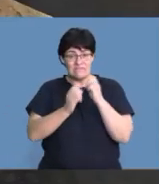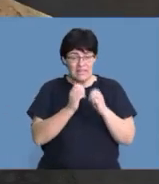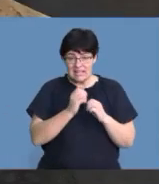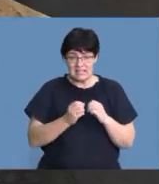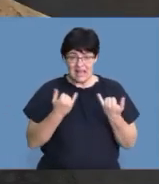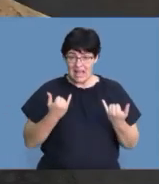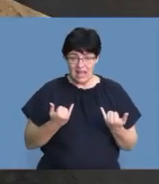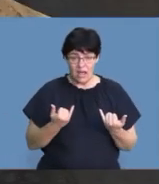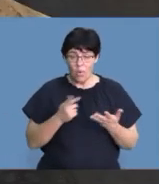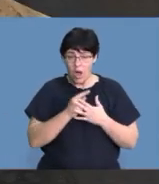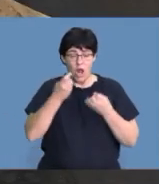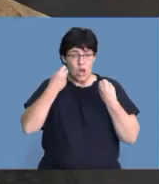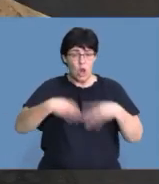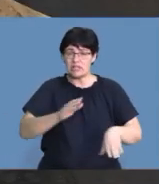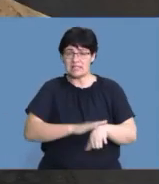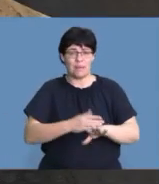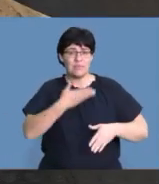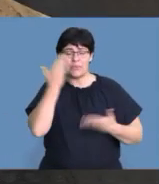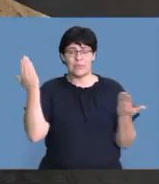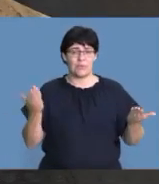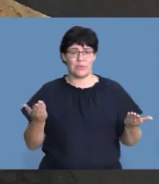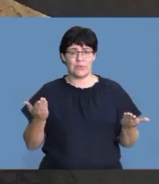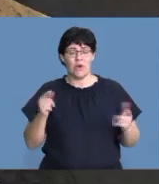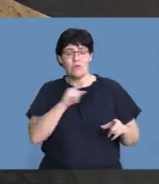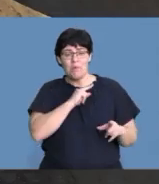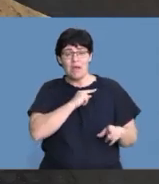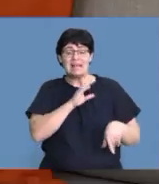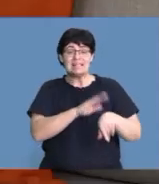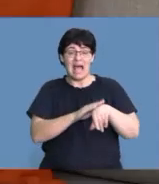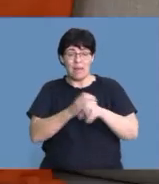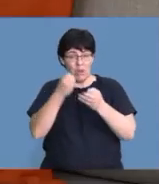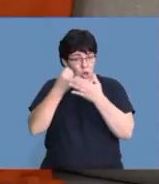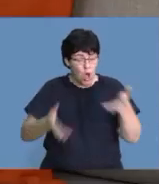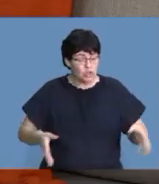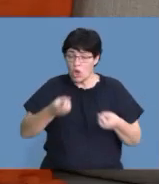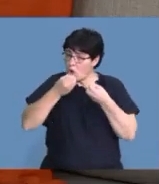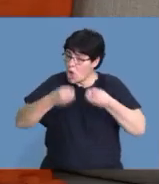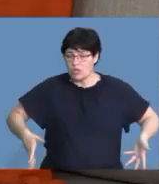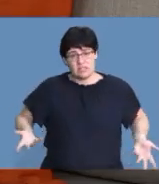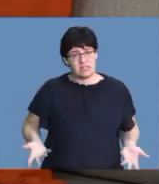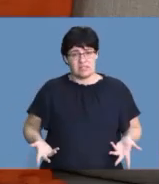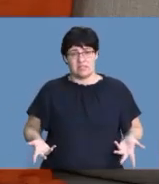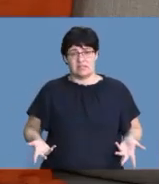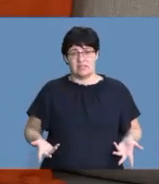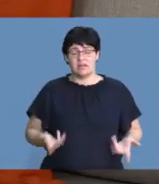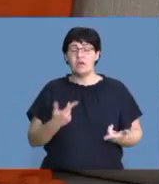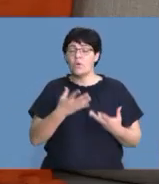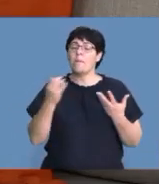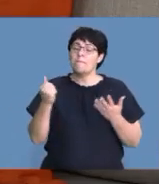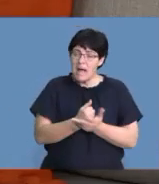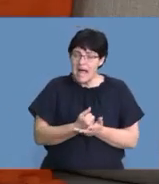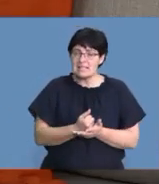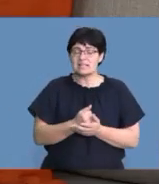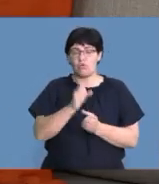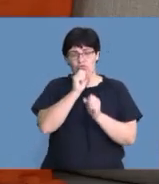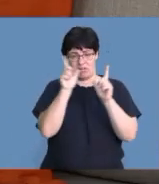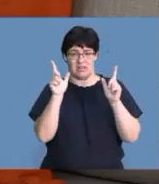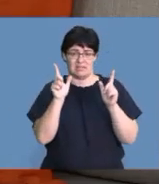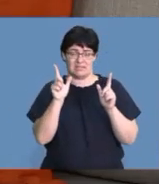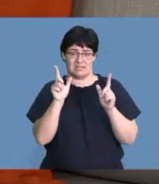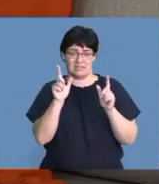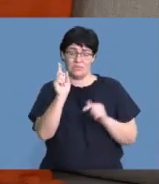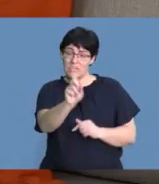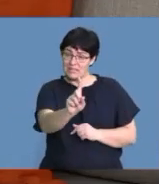make it up again. Remember, we said you can't make up for lost time when it comes to these things. You have